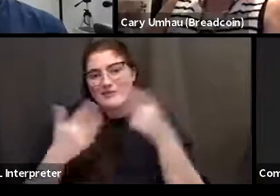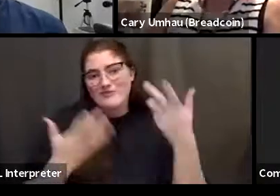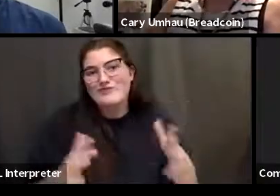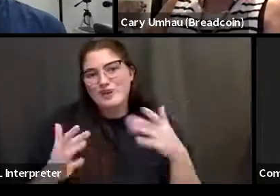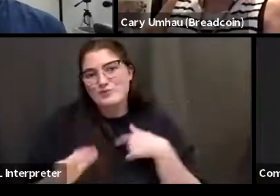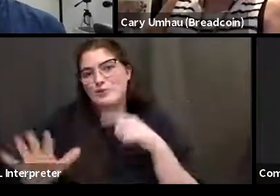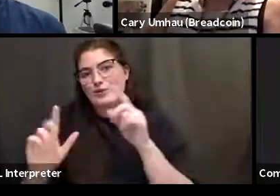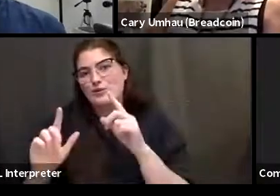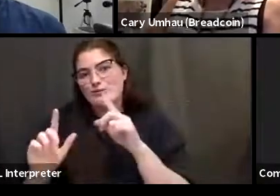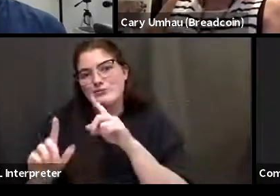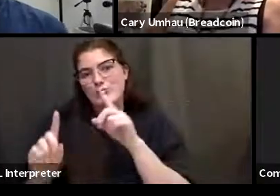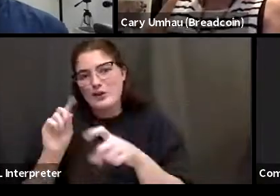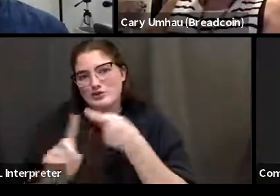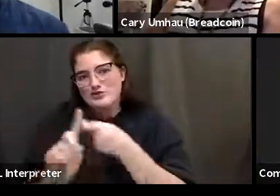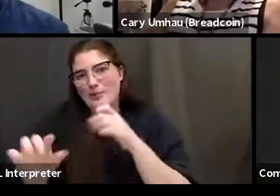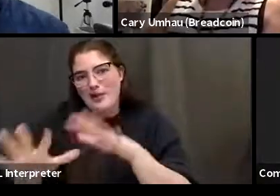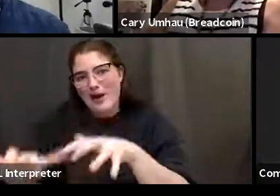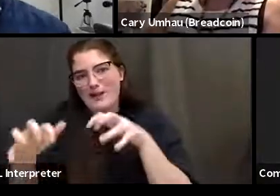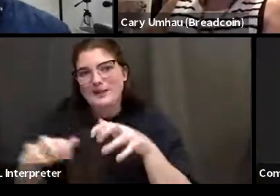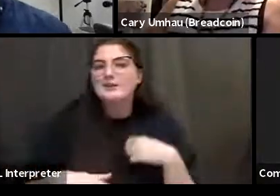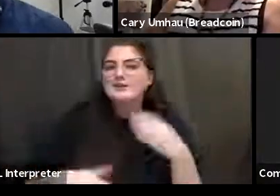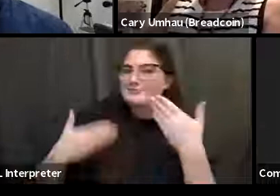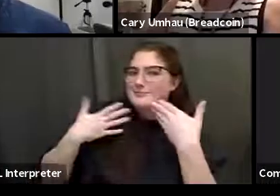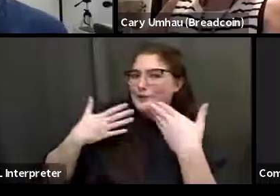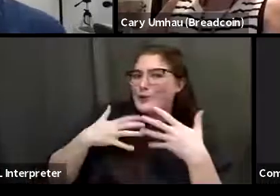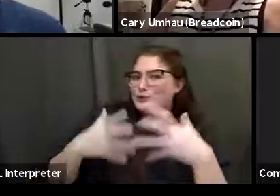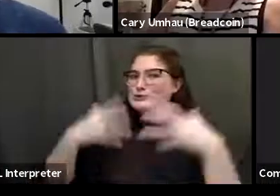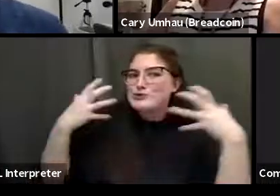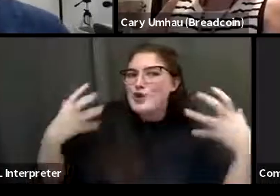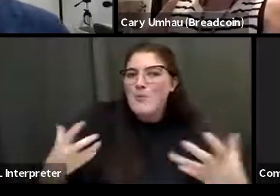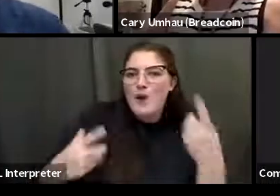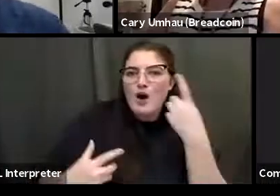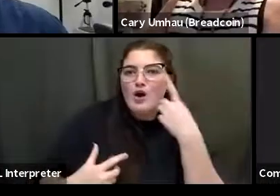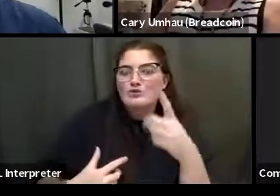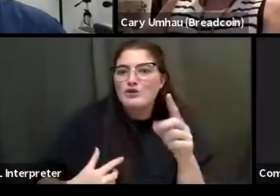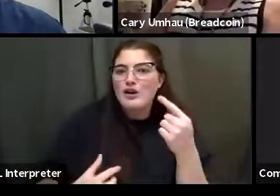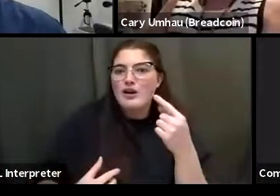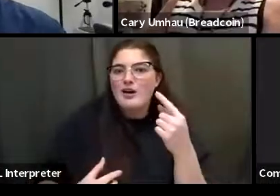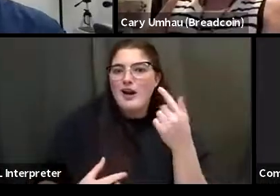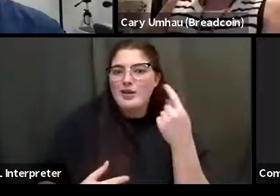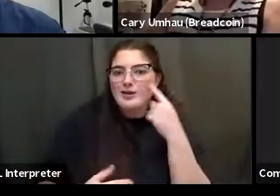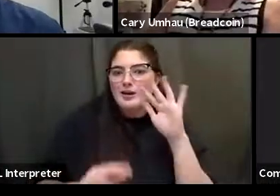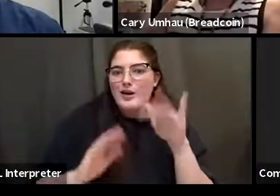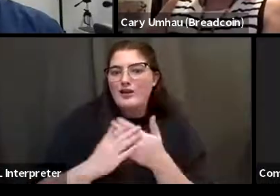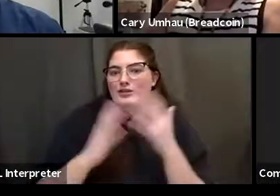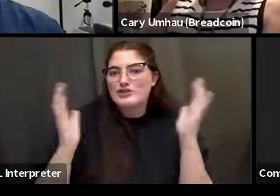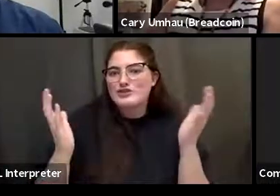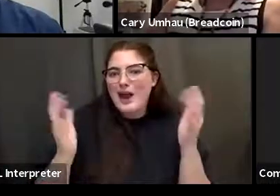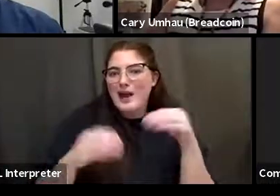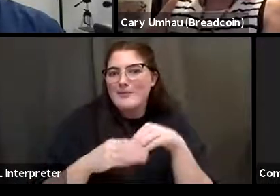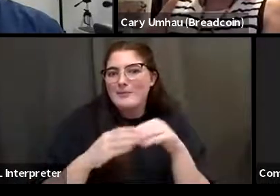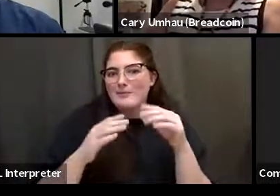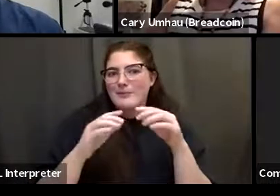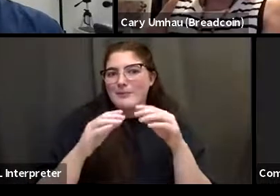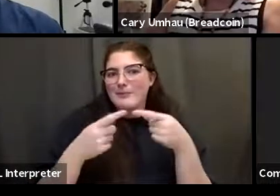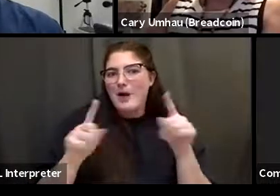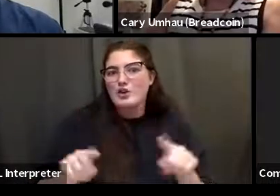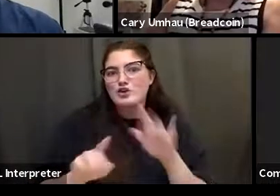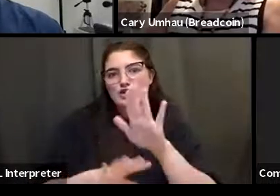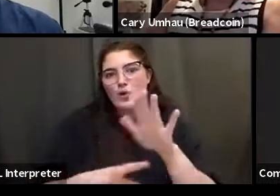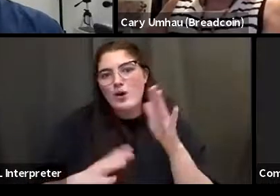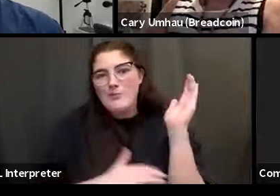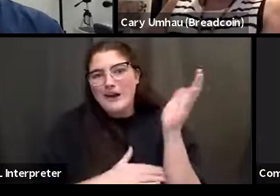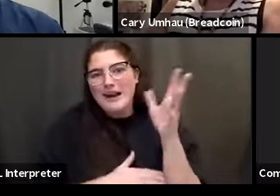Okay. Yeah, Ms. Thelma, thank you so much for, I think it's been all in the chat. Your presentation and your energy is fantastic,